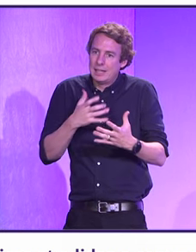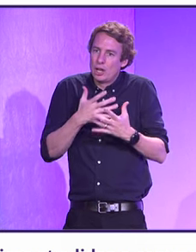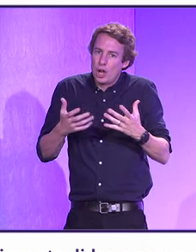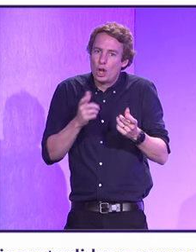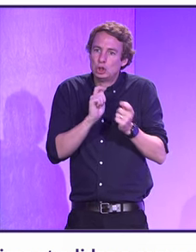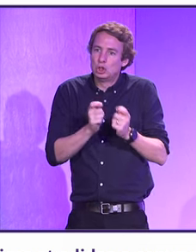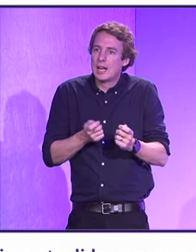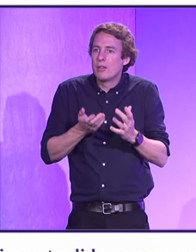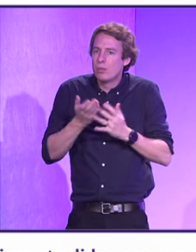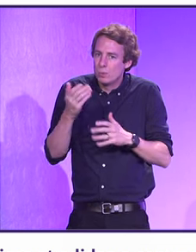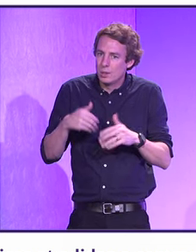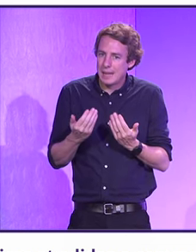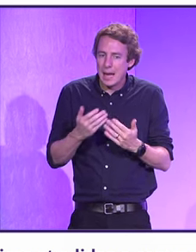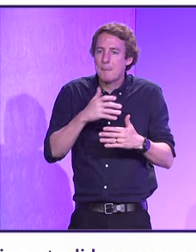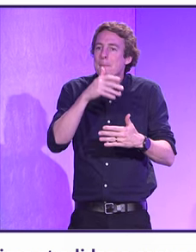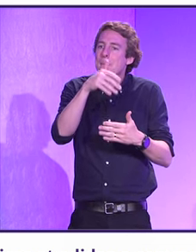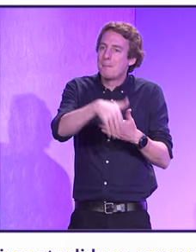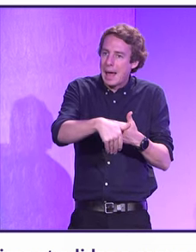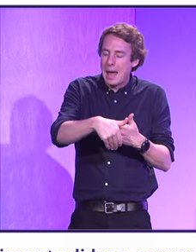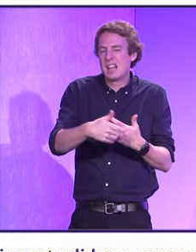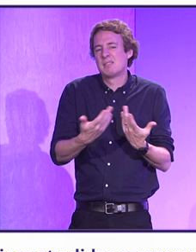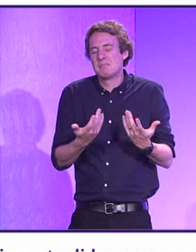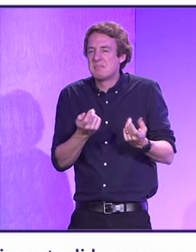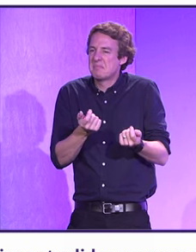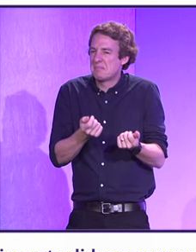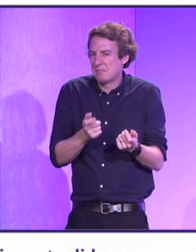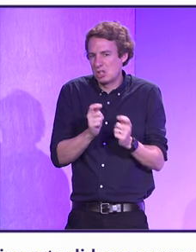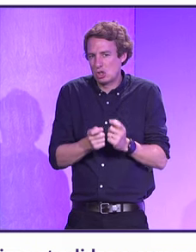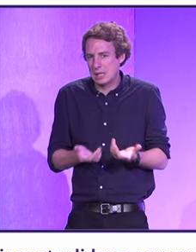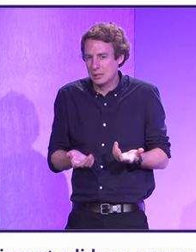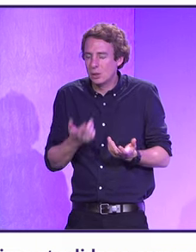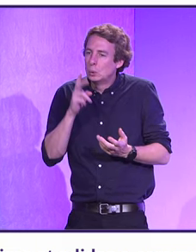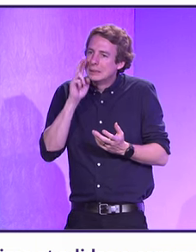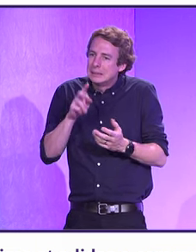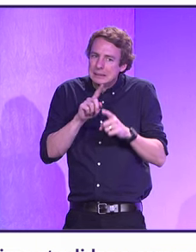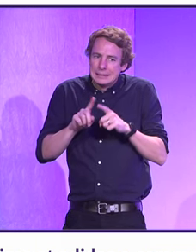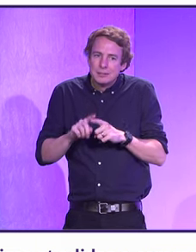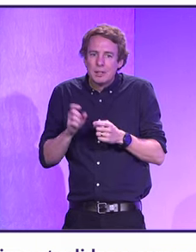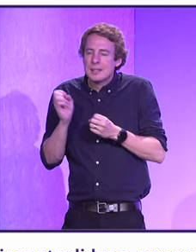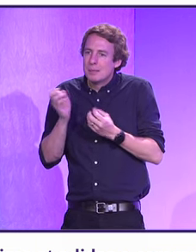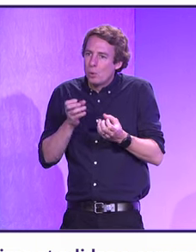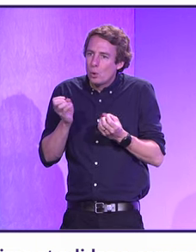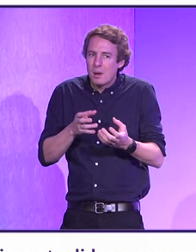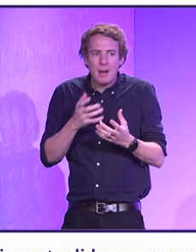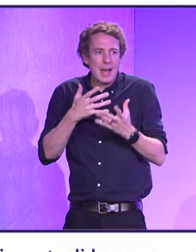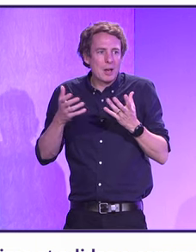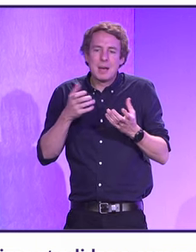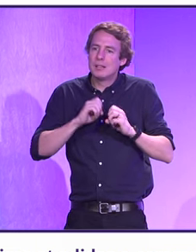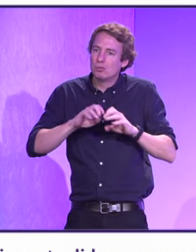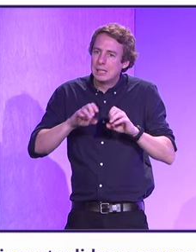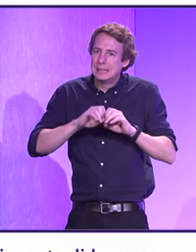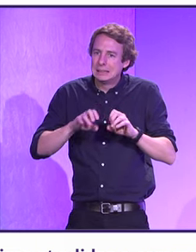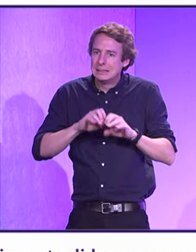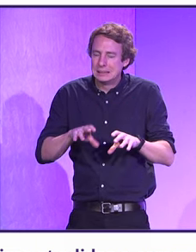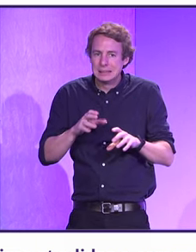day than the back end. So Ravi is part of one of the front end teams, and we see that the daily deployments that we have, if you see the number of